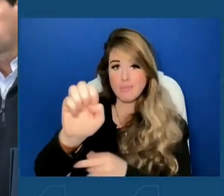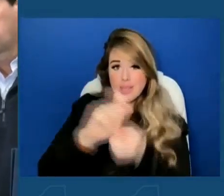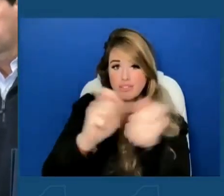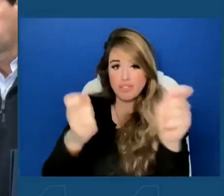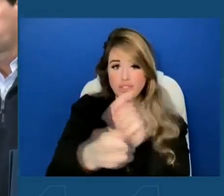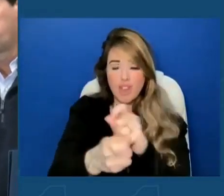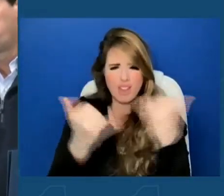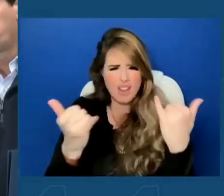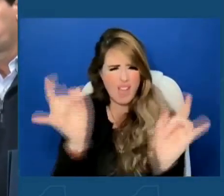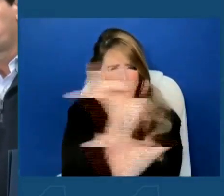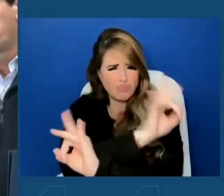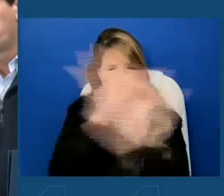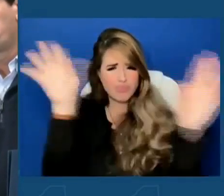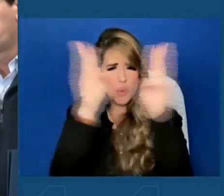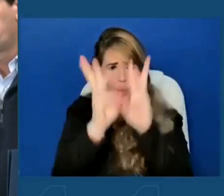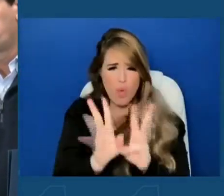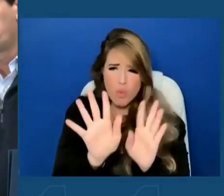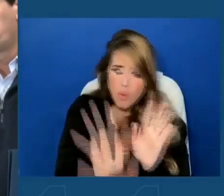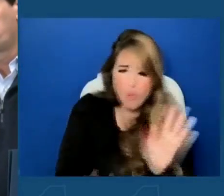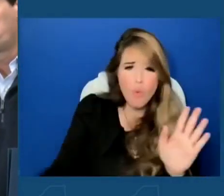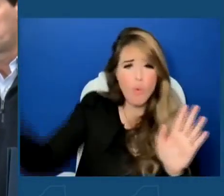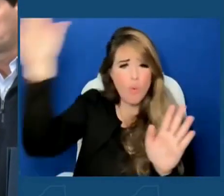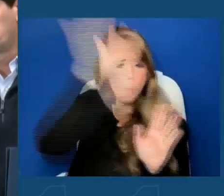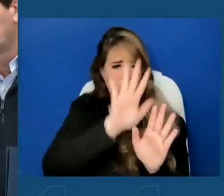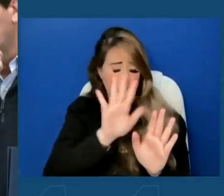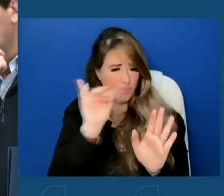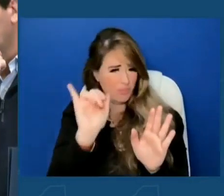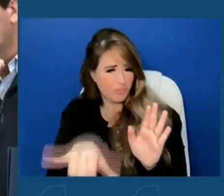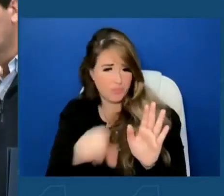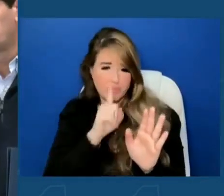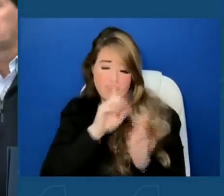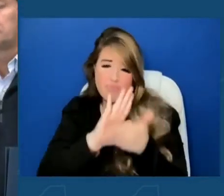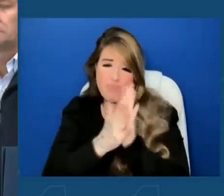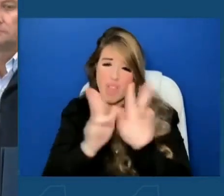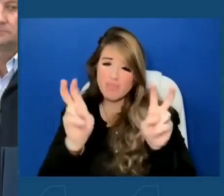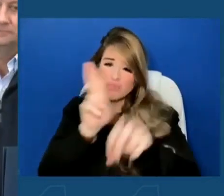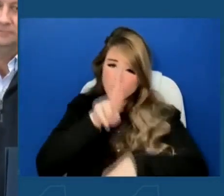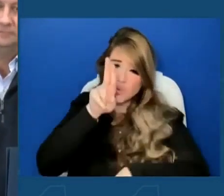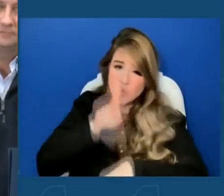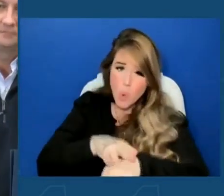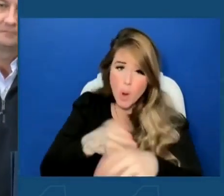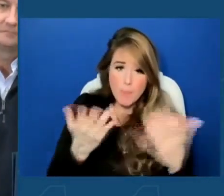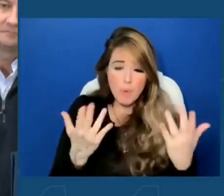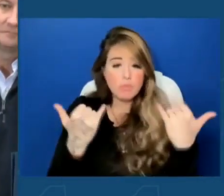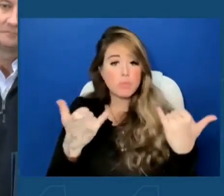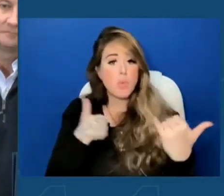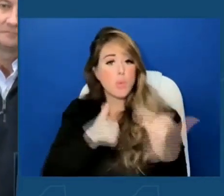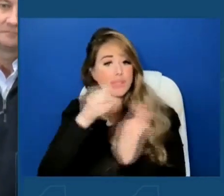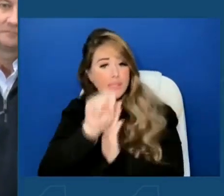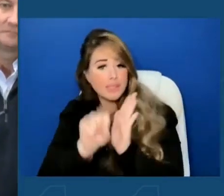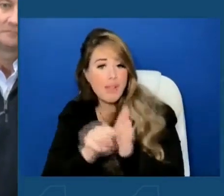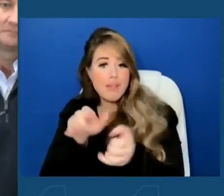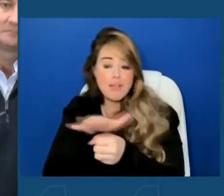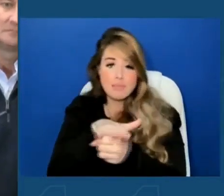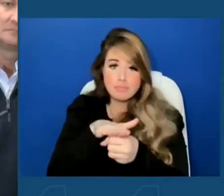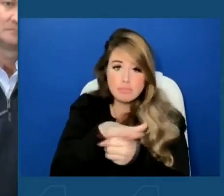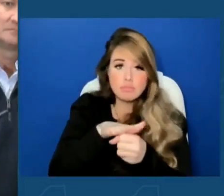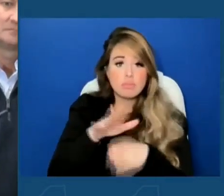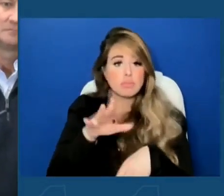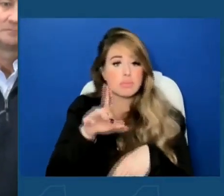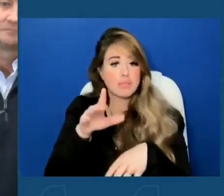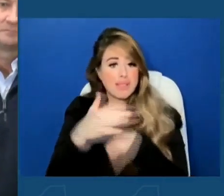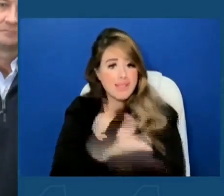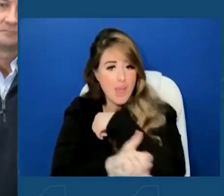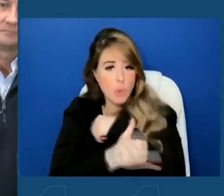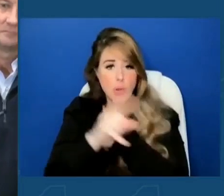events all over our country. But all of us in state and county and local government know we have to be prepared for the next big one. I